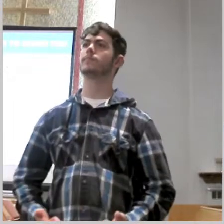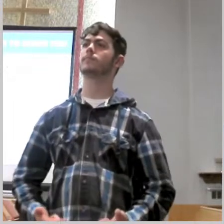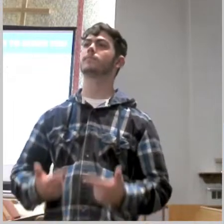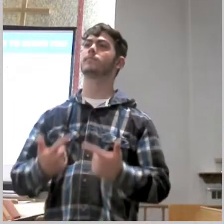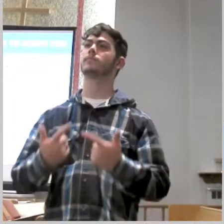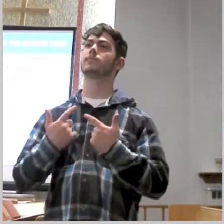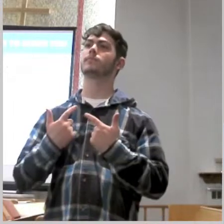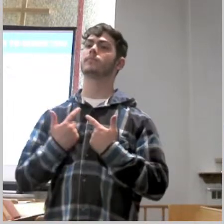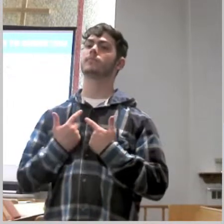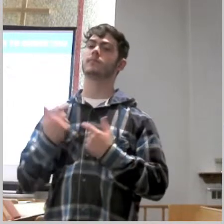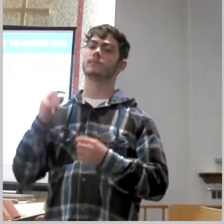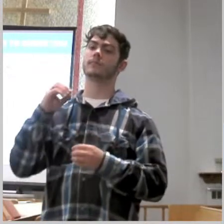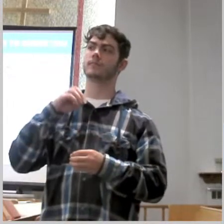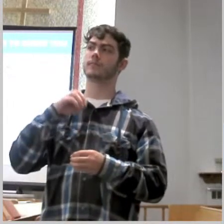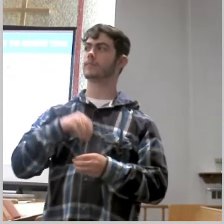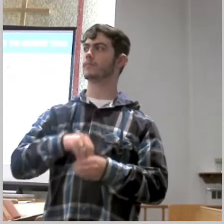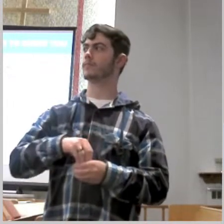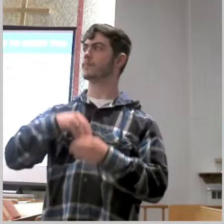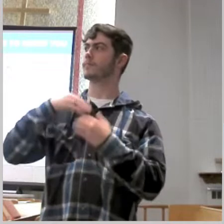let us